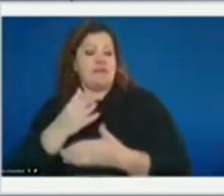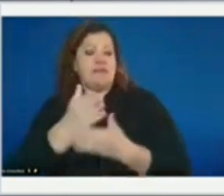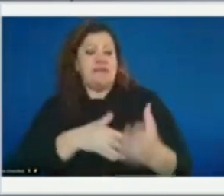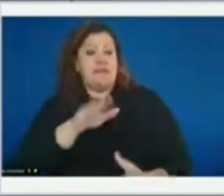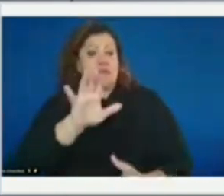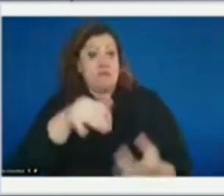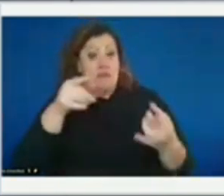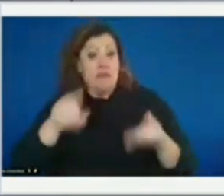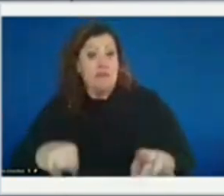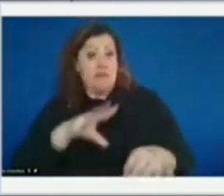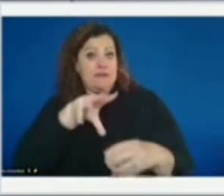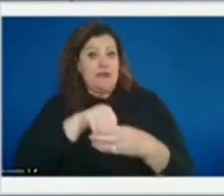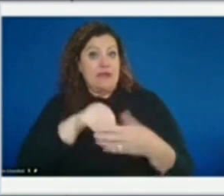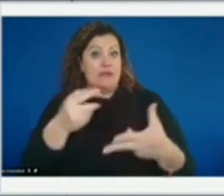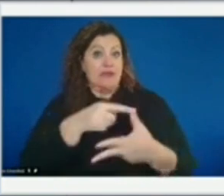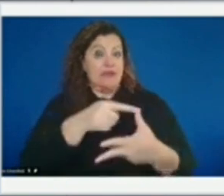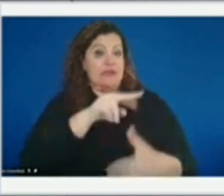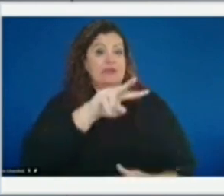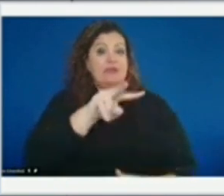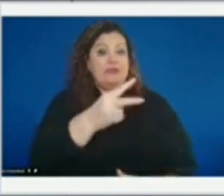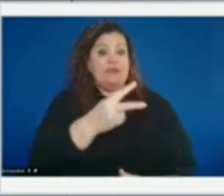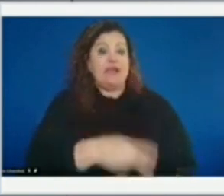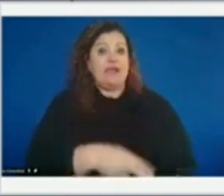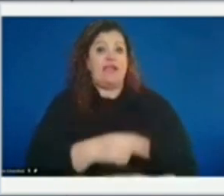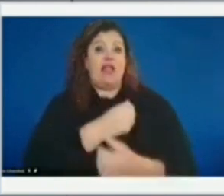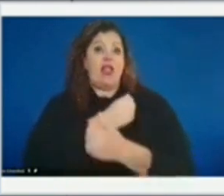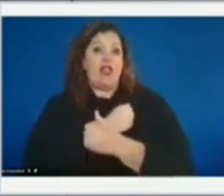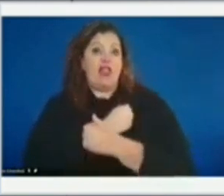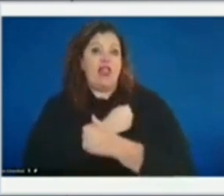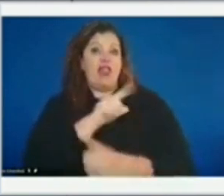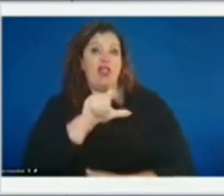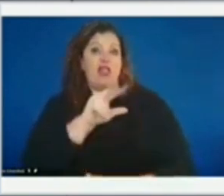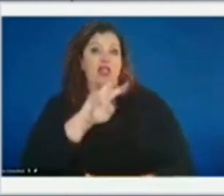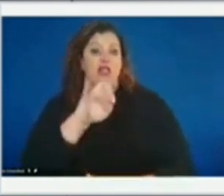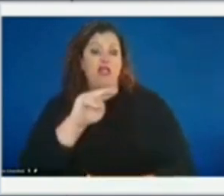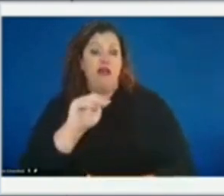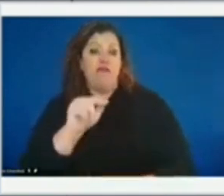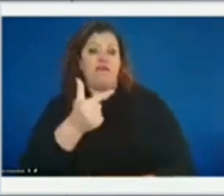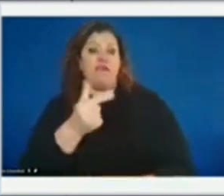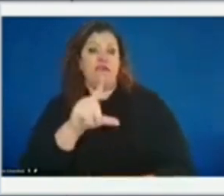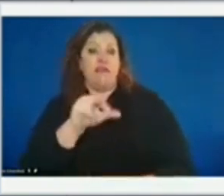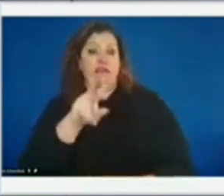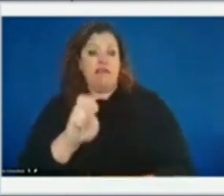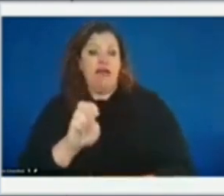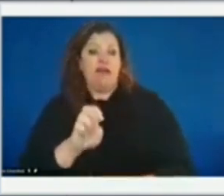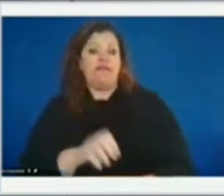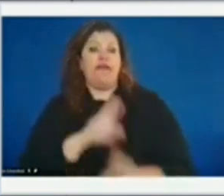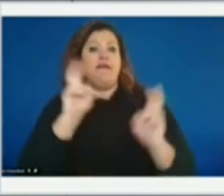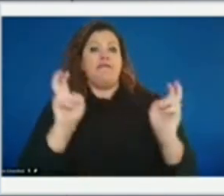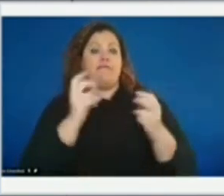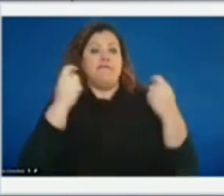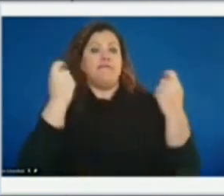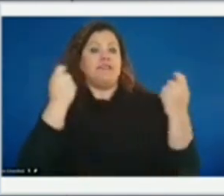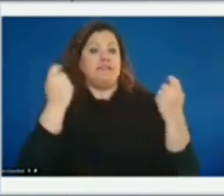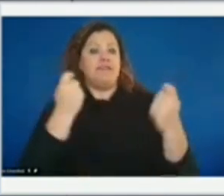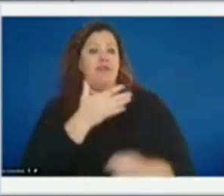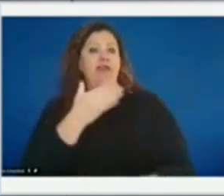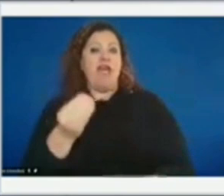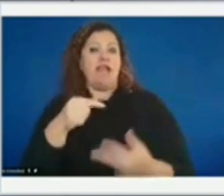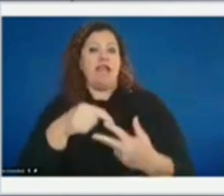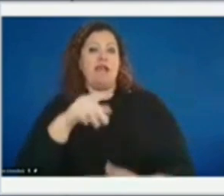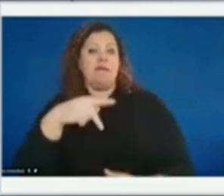will include the second Love and Life Music Festival, followed by the PGA Championship, both in